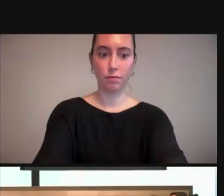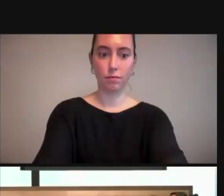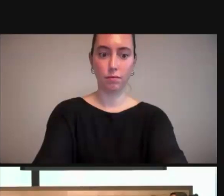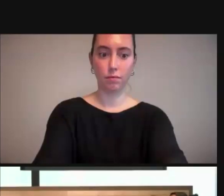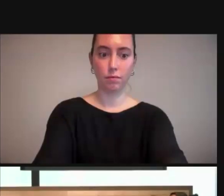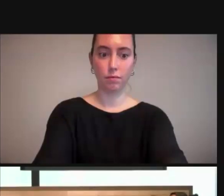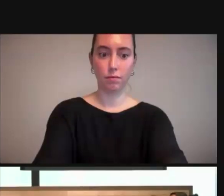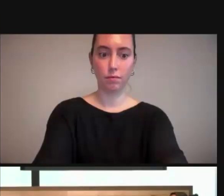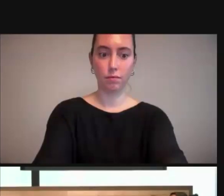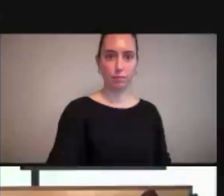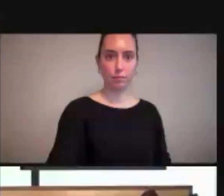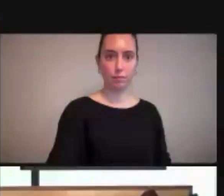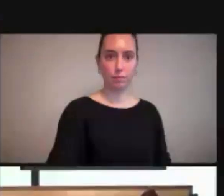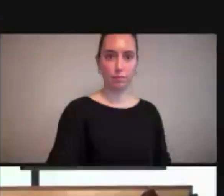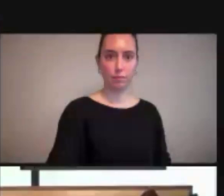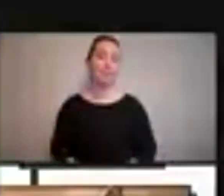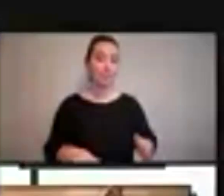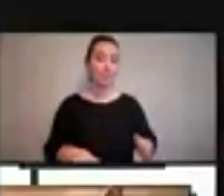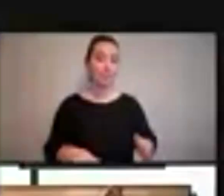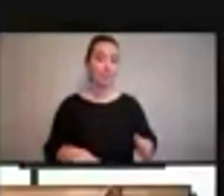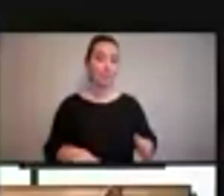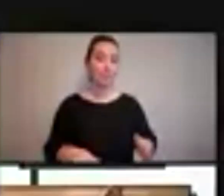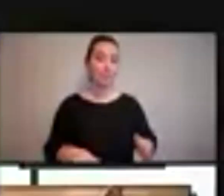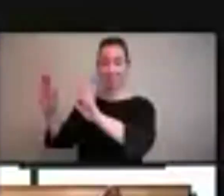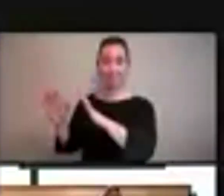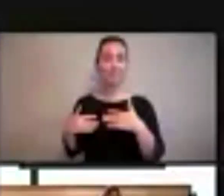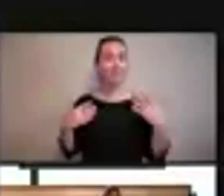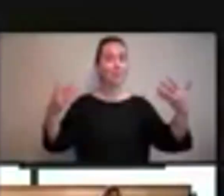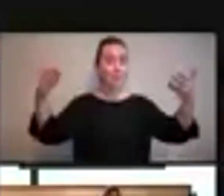So welcome everyone to this